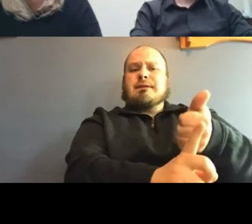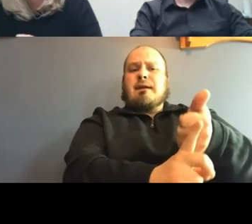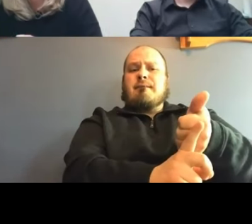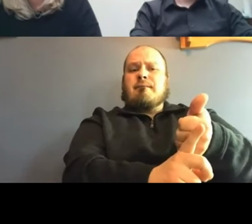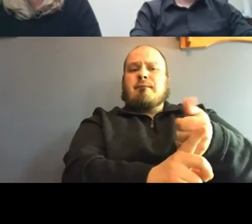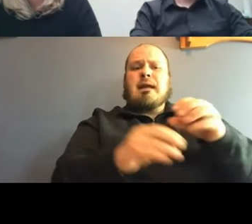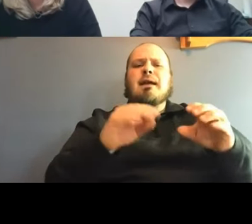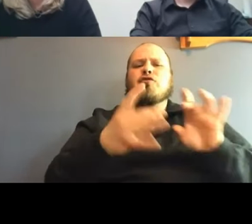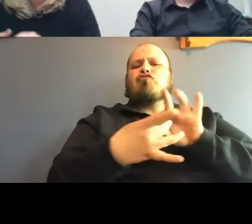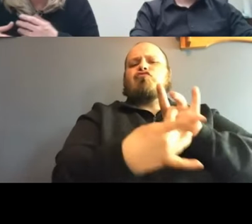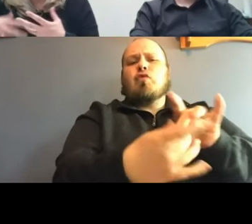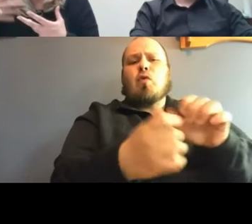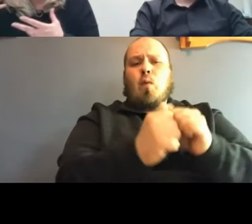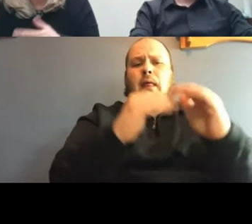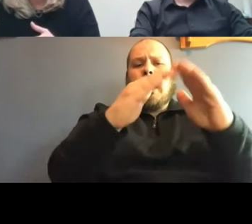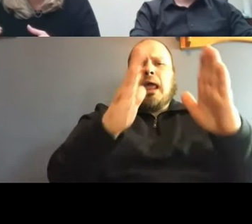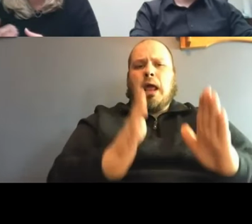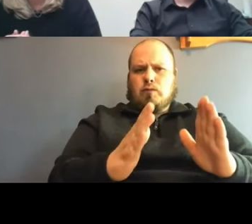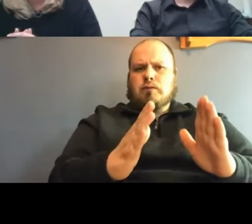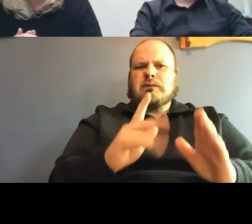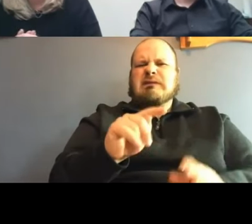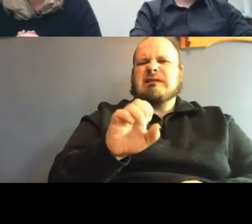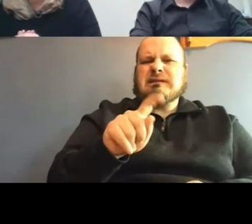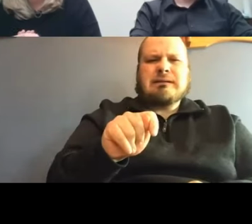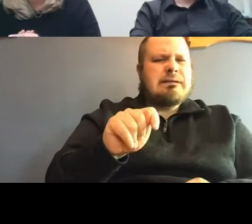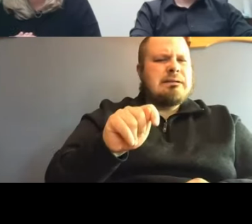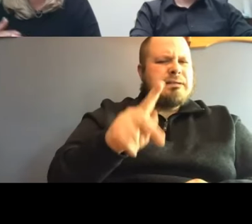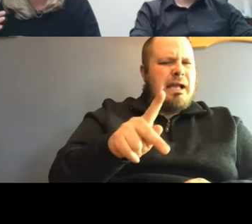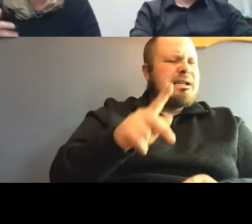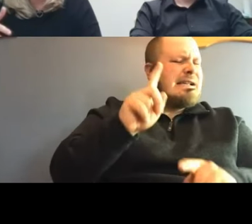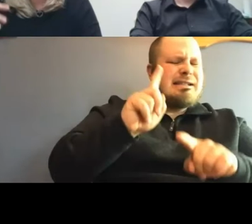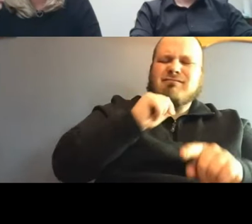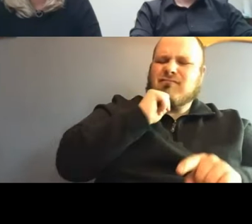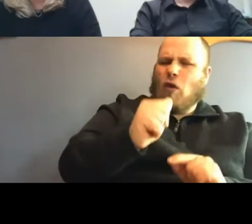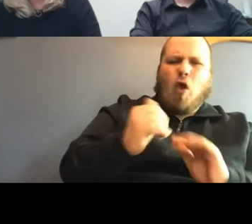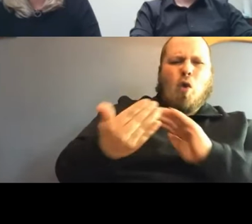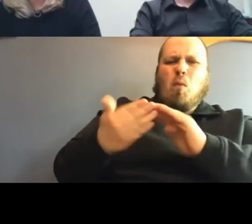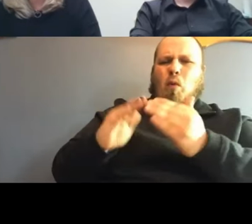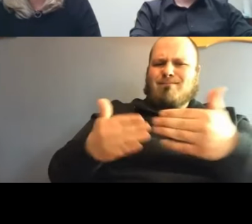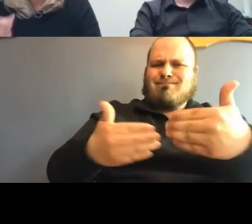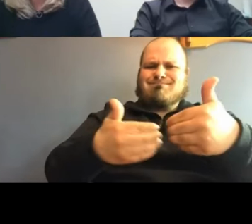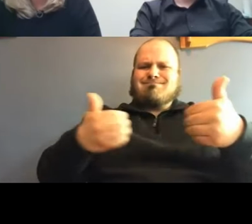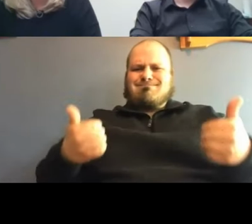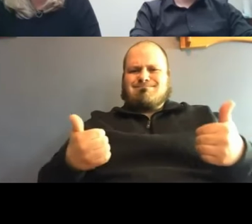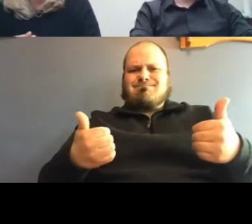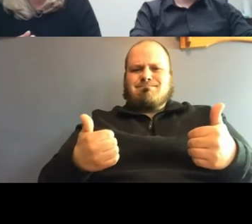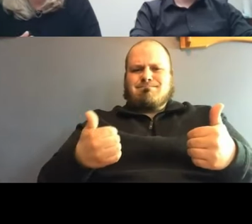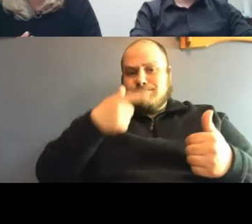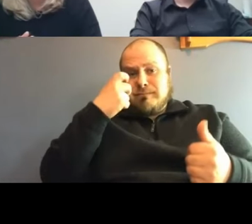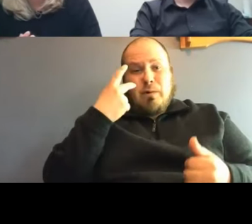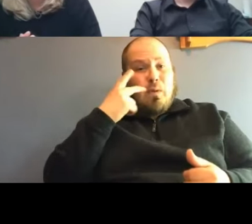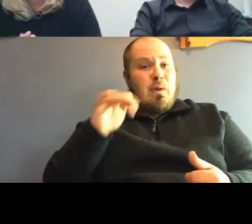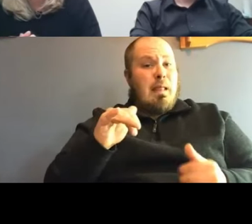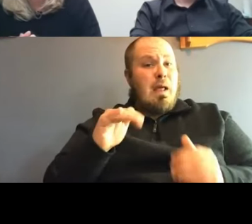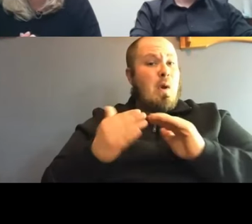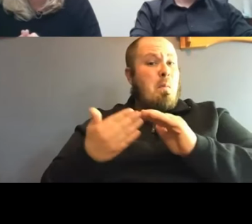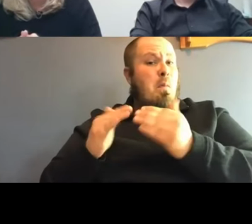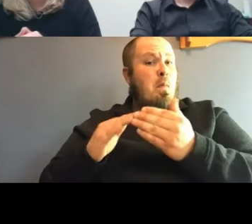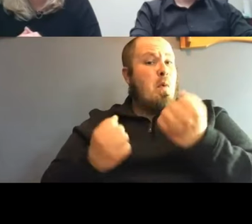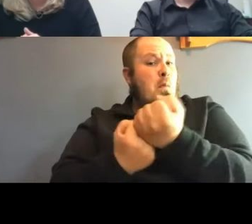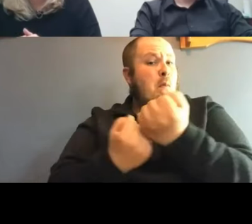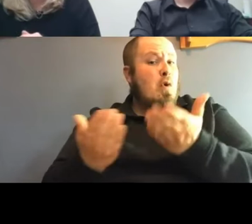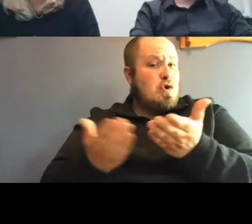related tasks. It can't be community, because that looks like our community support service that